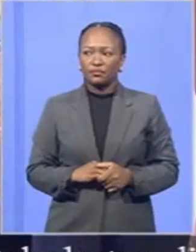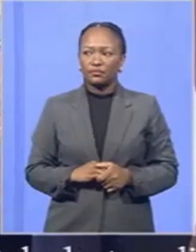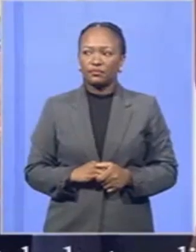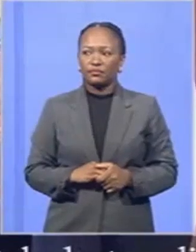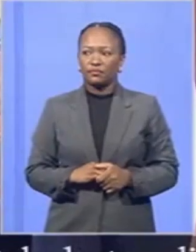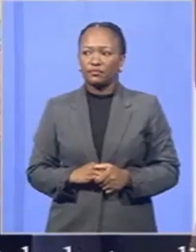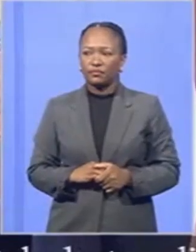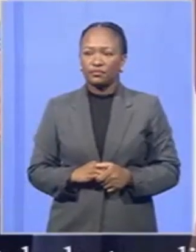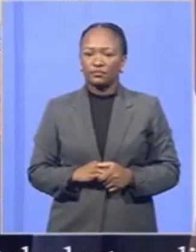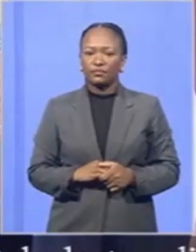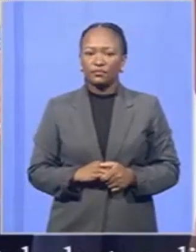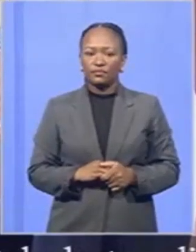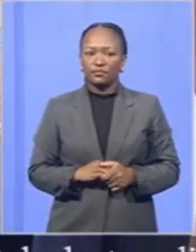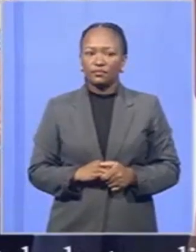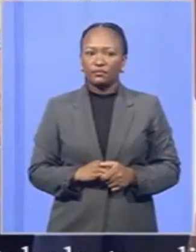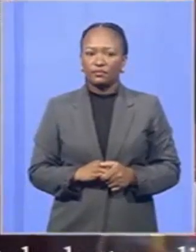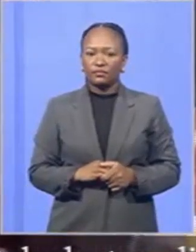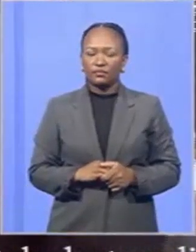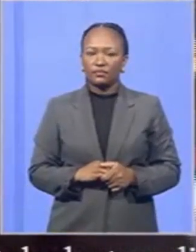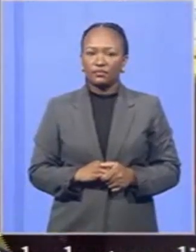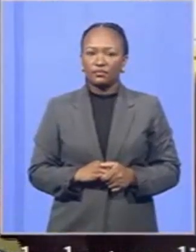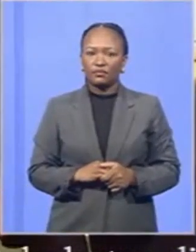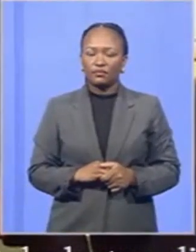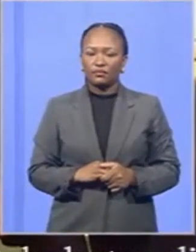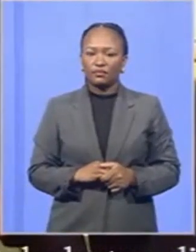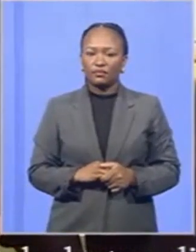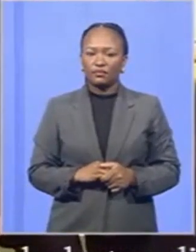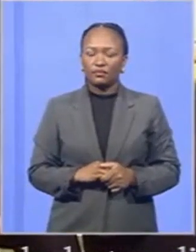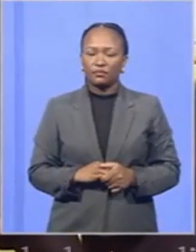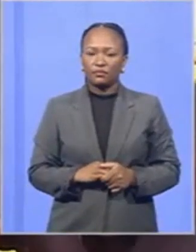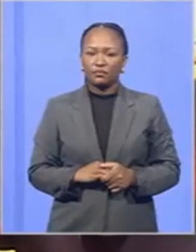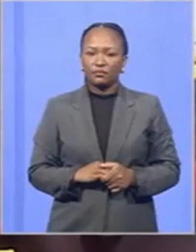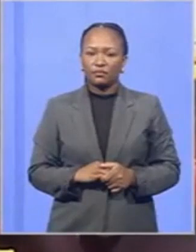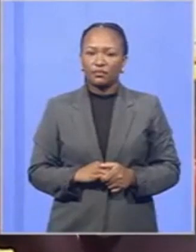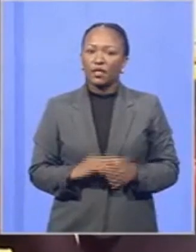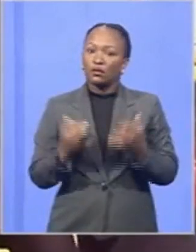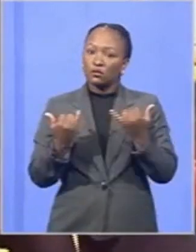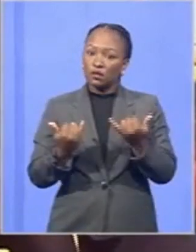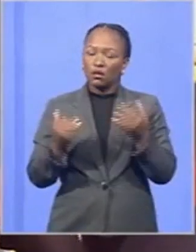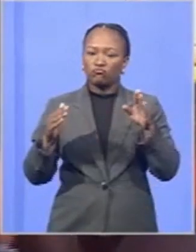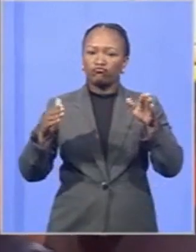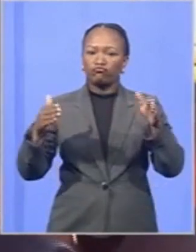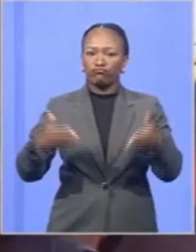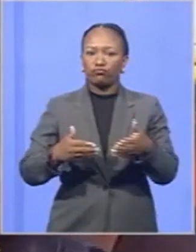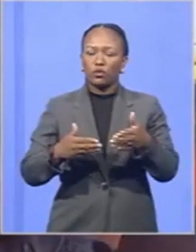Dok Shebeleza le Winnie Khumalo ba patetswe Johannesburg pejana kajeno.